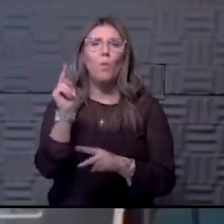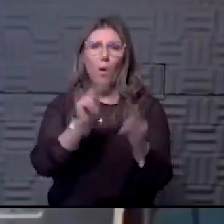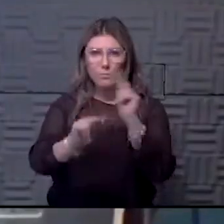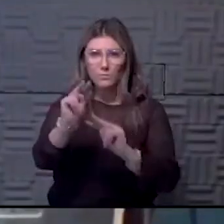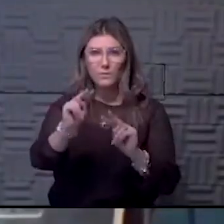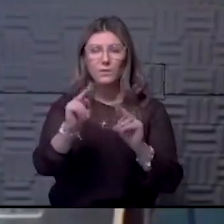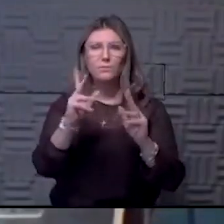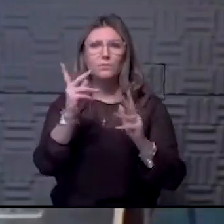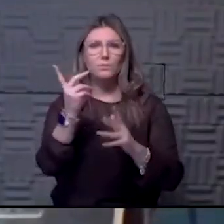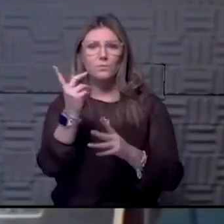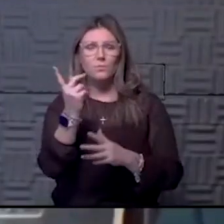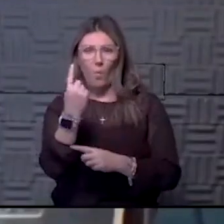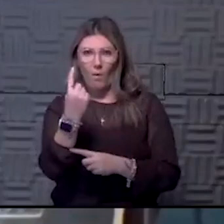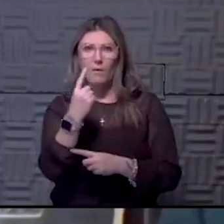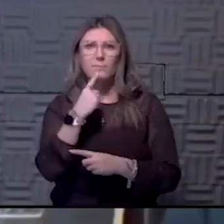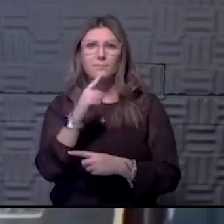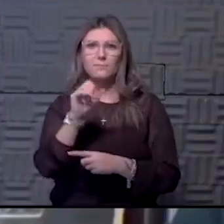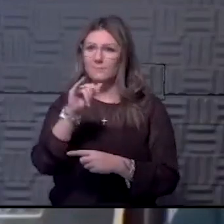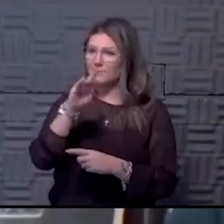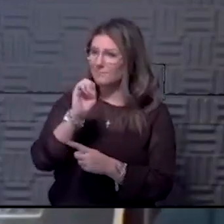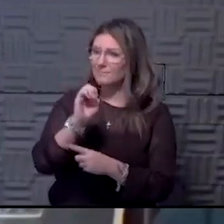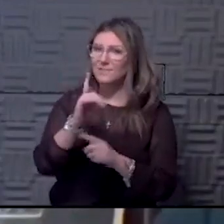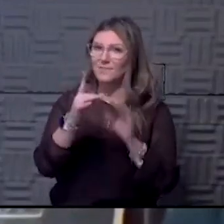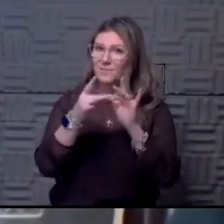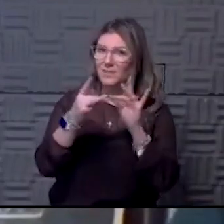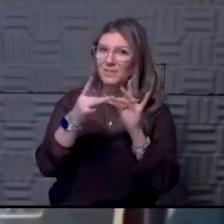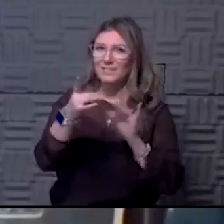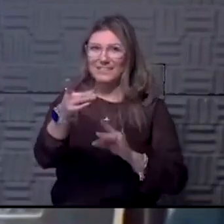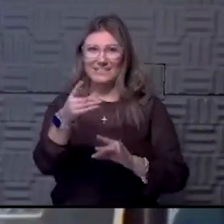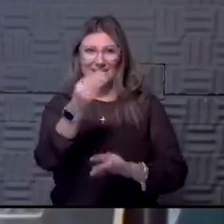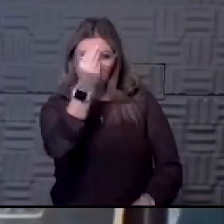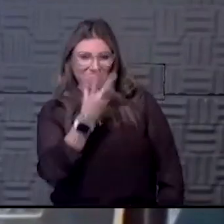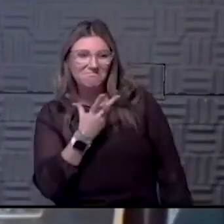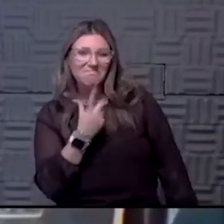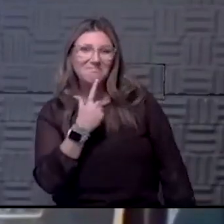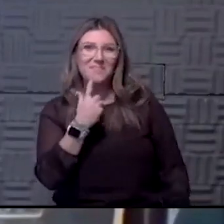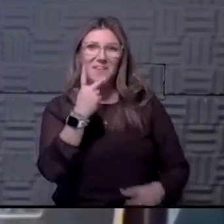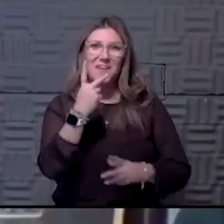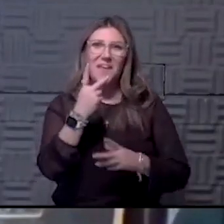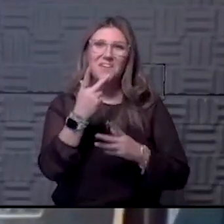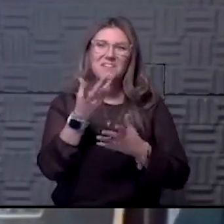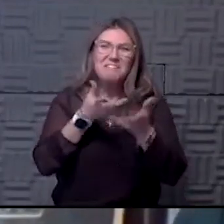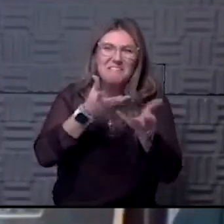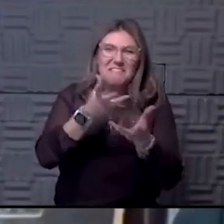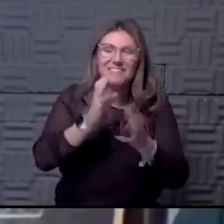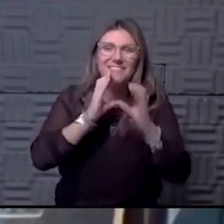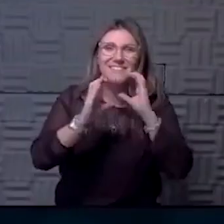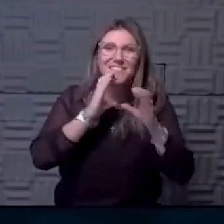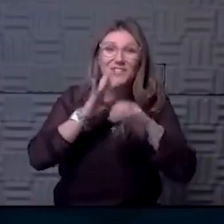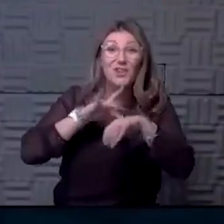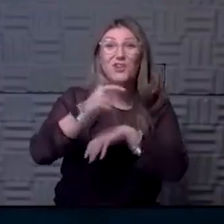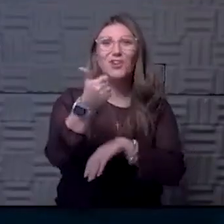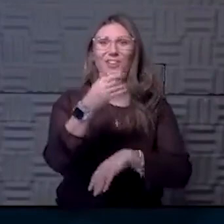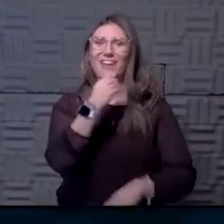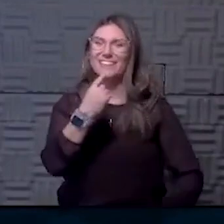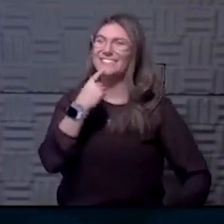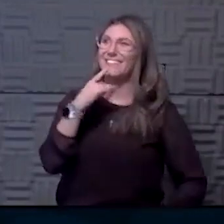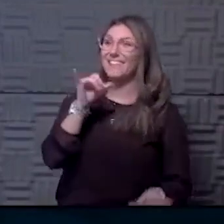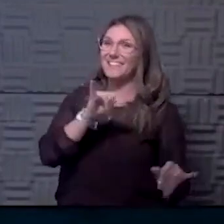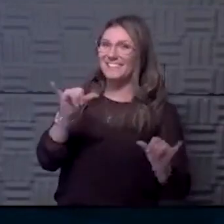what Steve just said was something he told me when I visited with him earlier. I may have said the same thing. That's true.